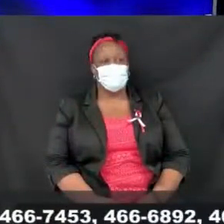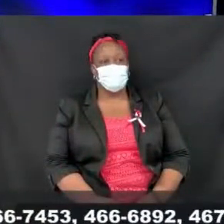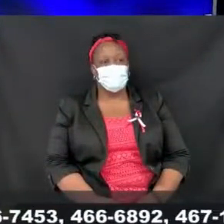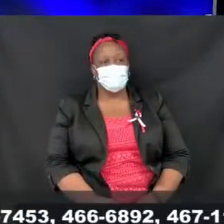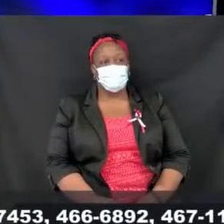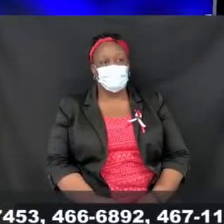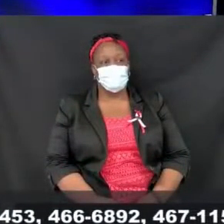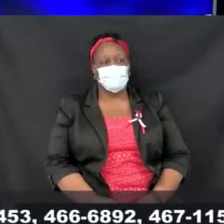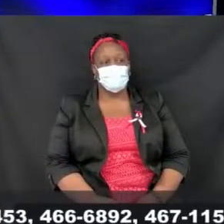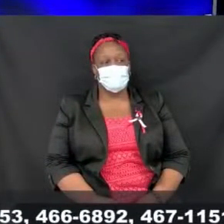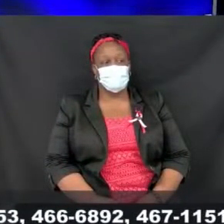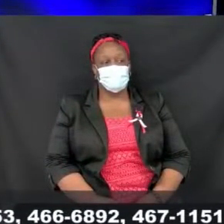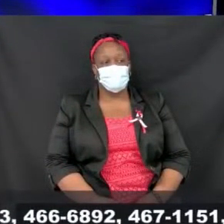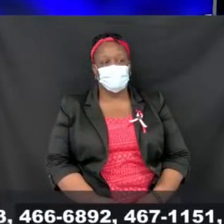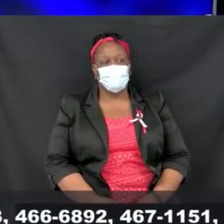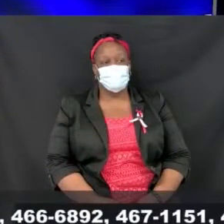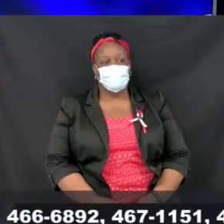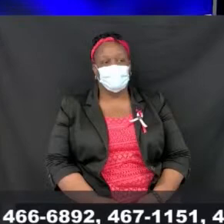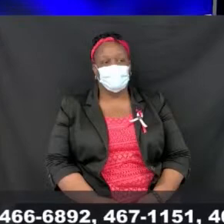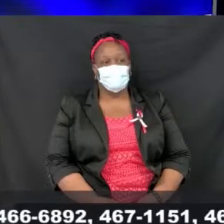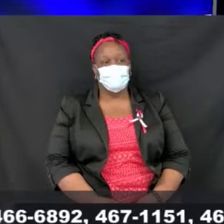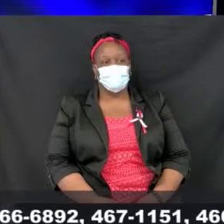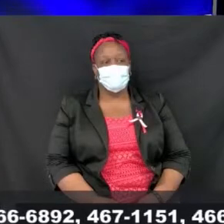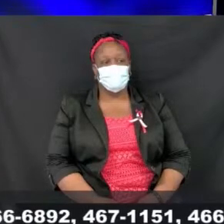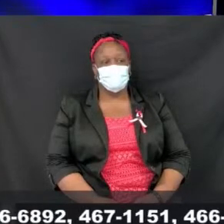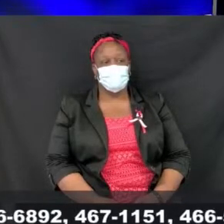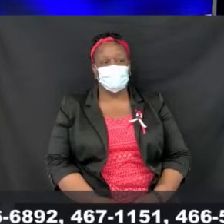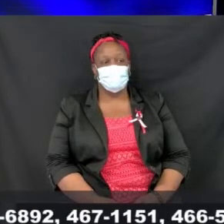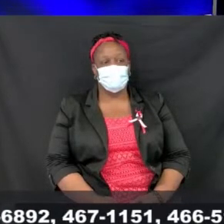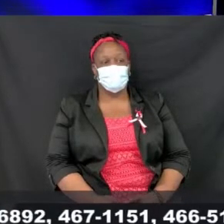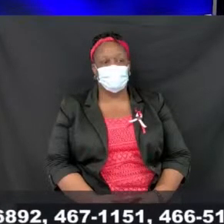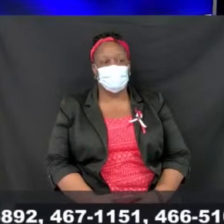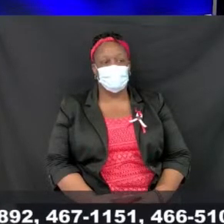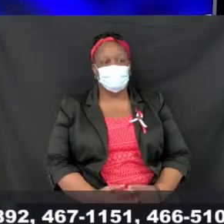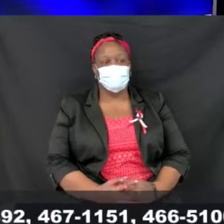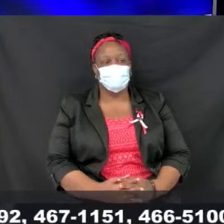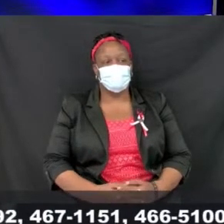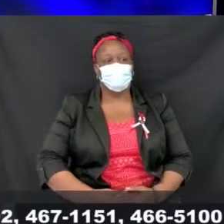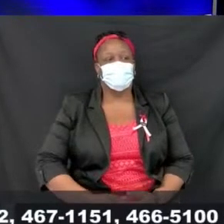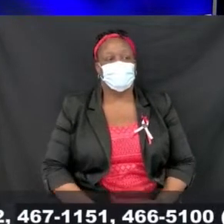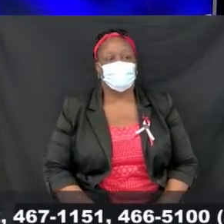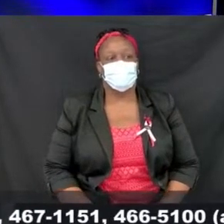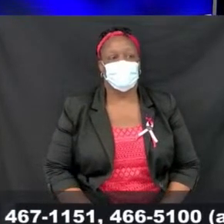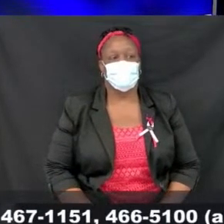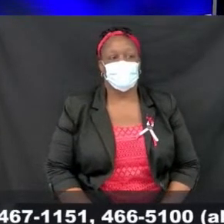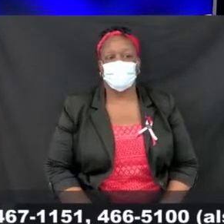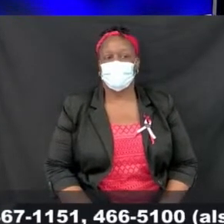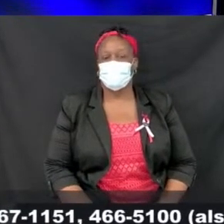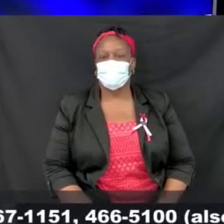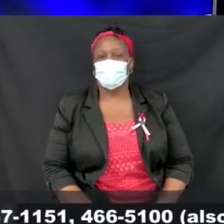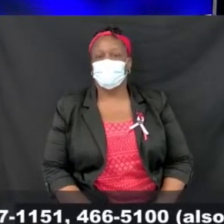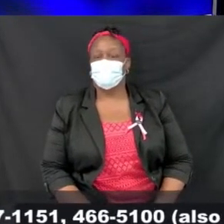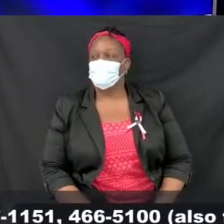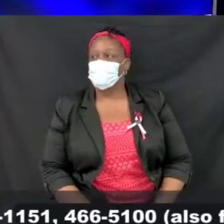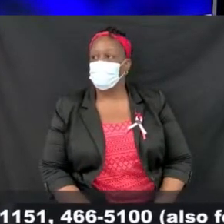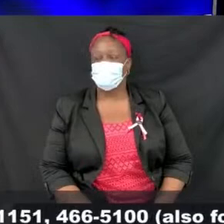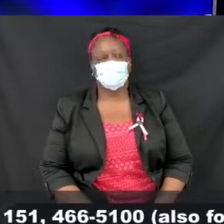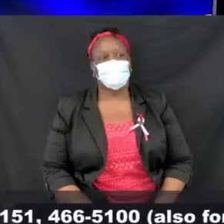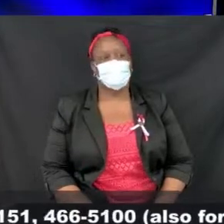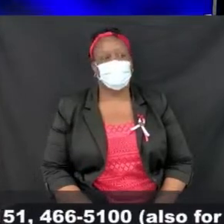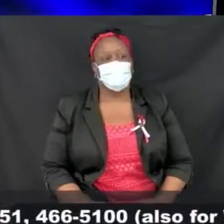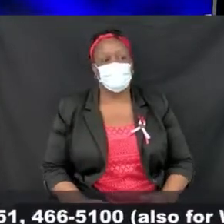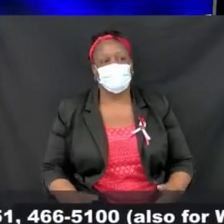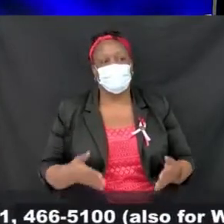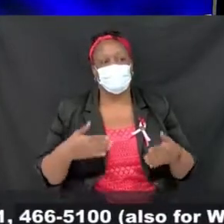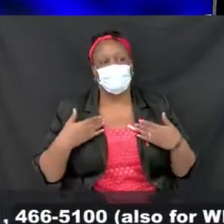Sincere gratitude to them. While acting for the last 20 plus days and working with them, I was able to appreciate the magnitude of